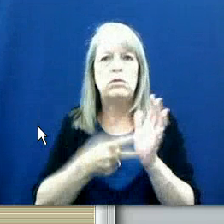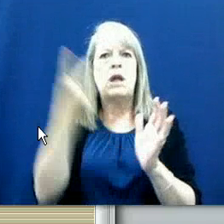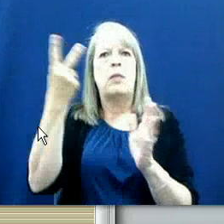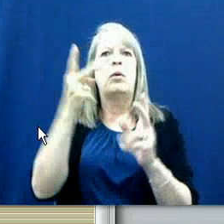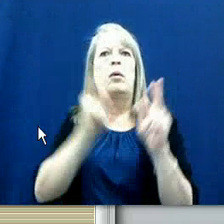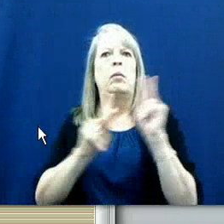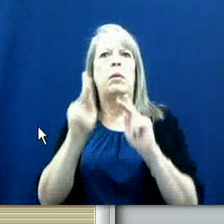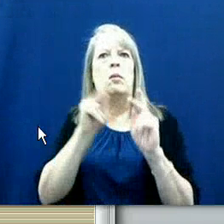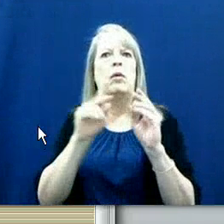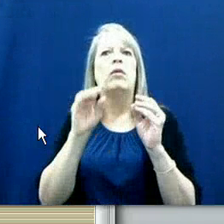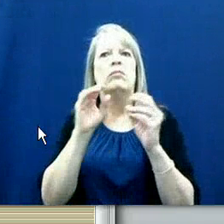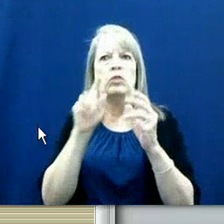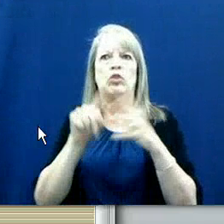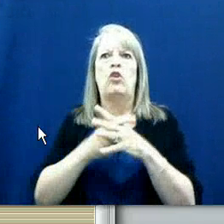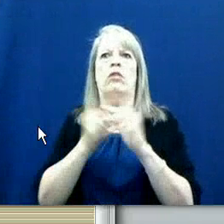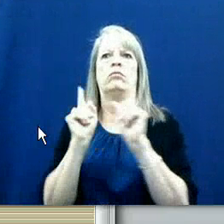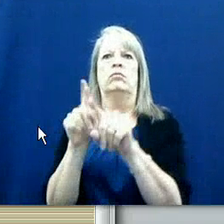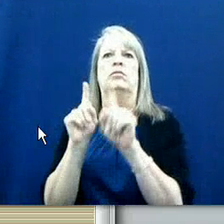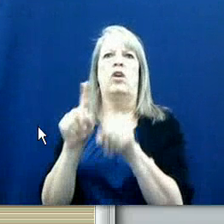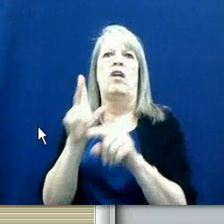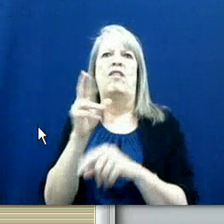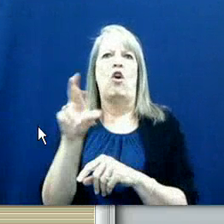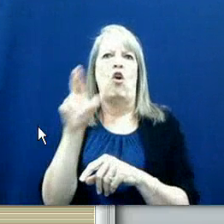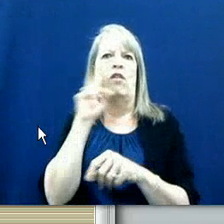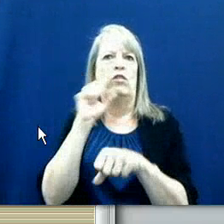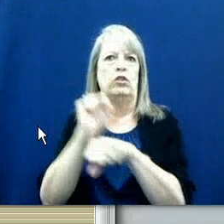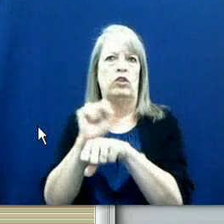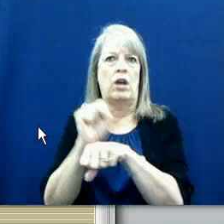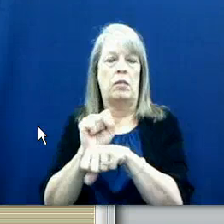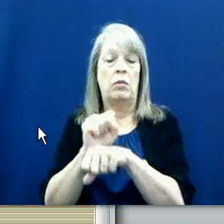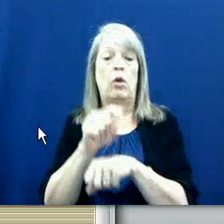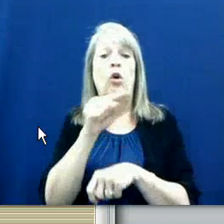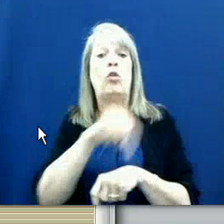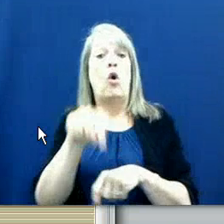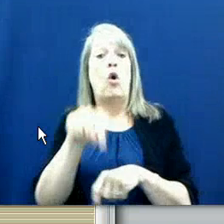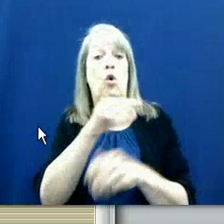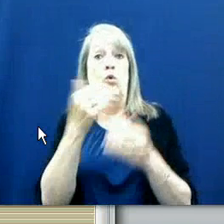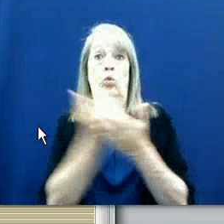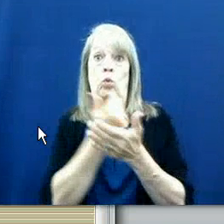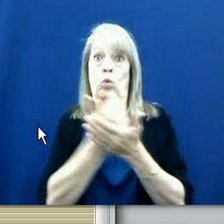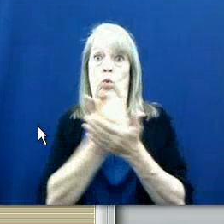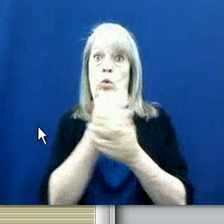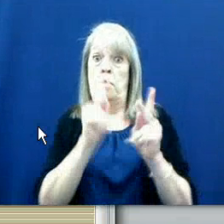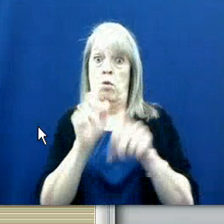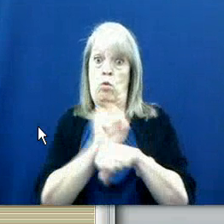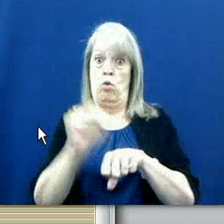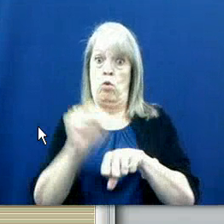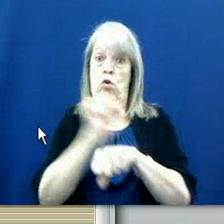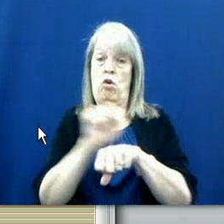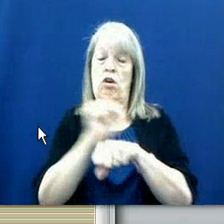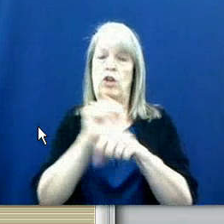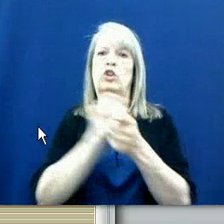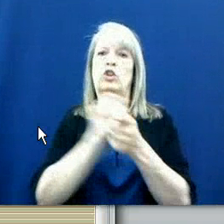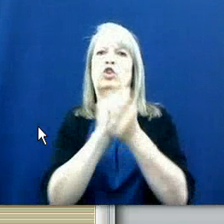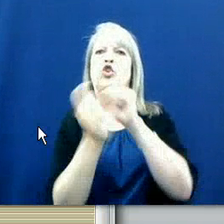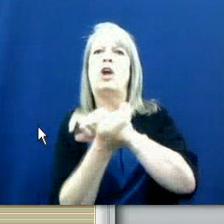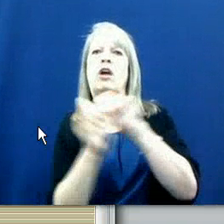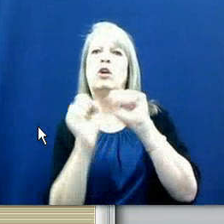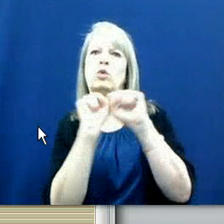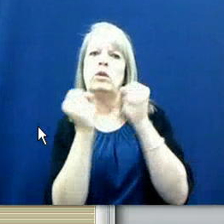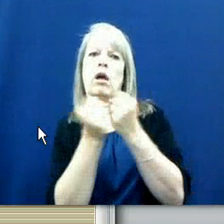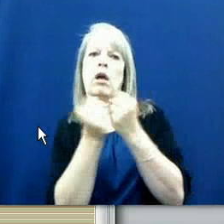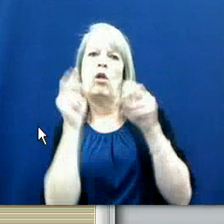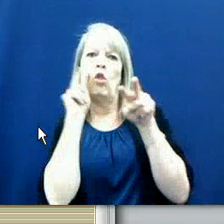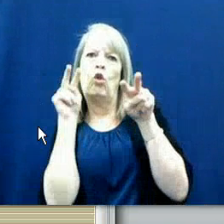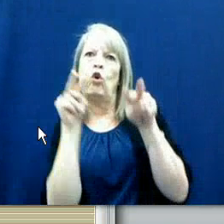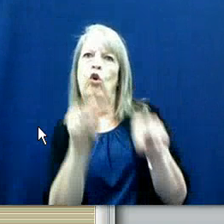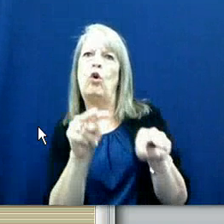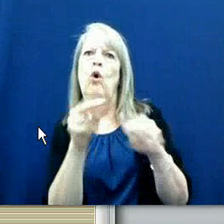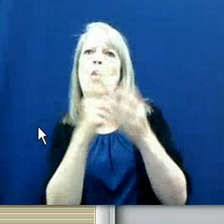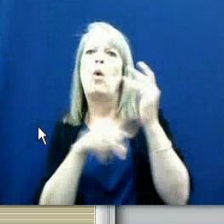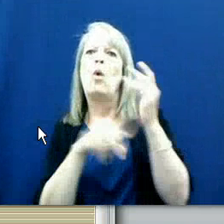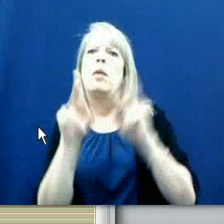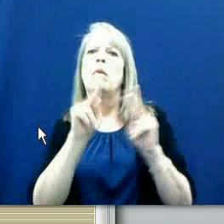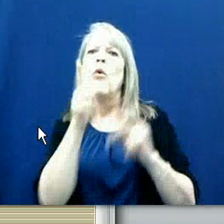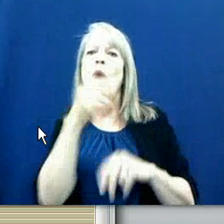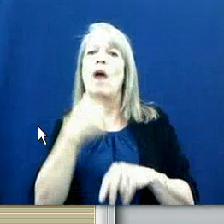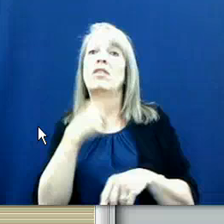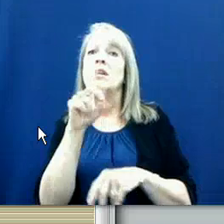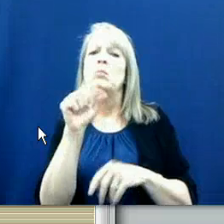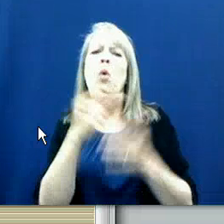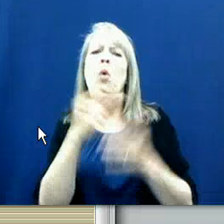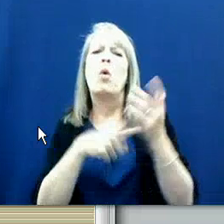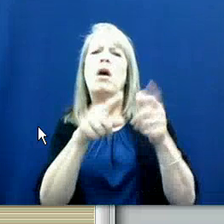through VR, and those new workers began changing society's stereotypes about what people with disabilities could